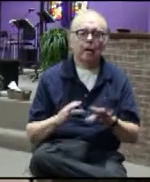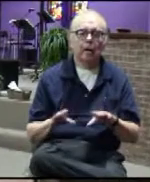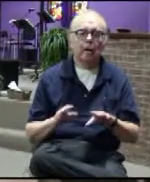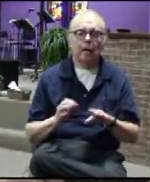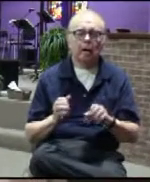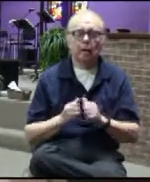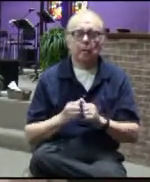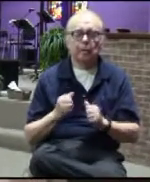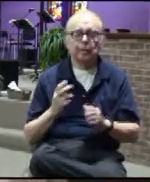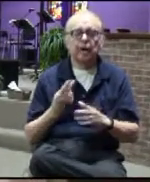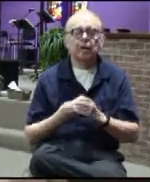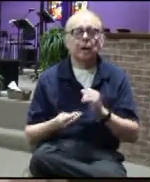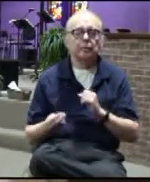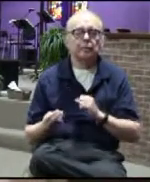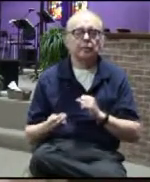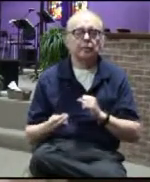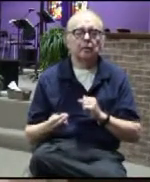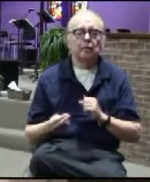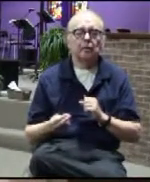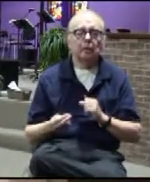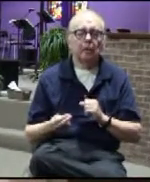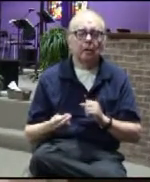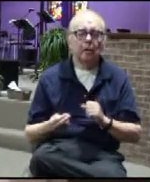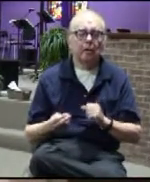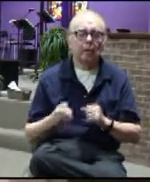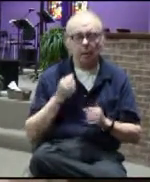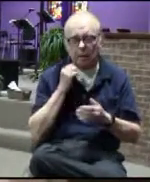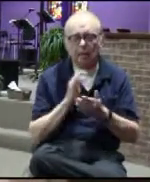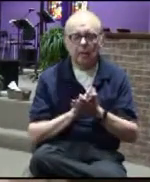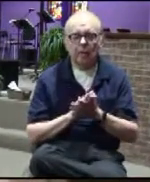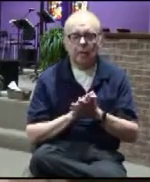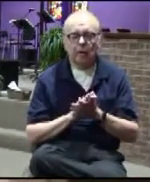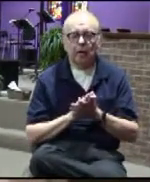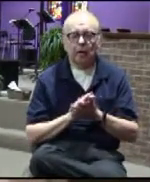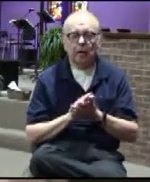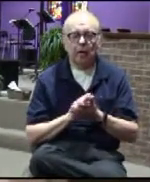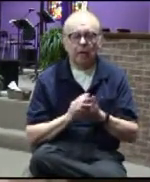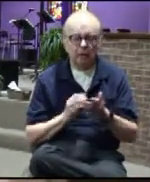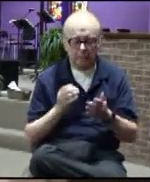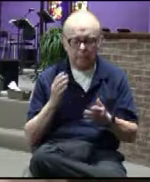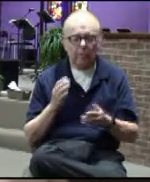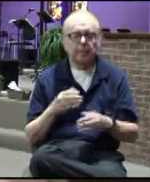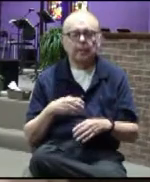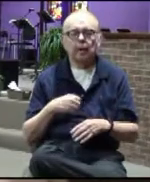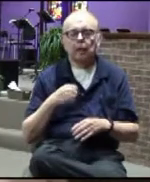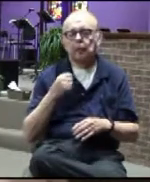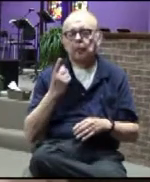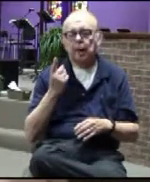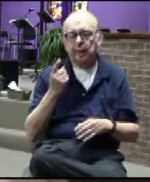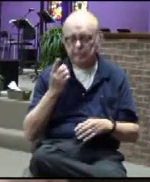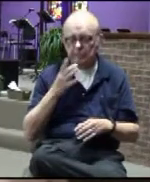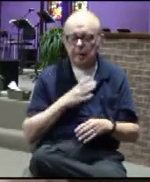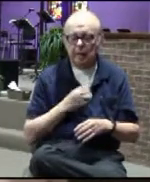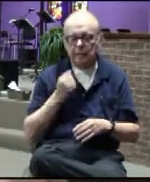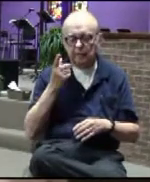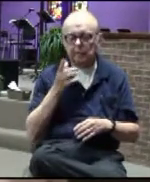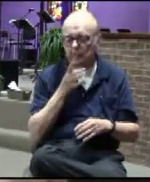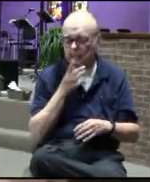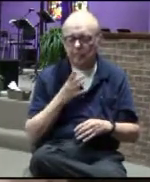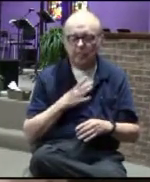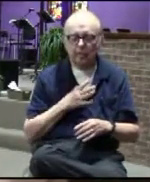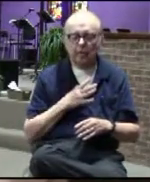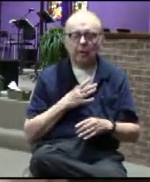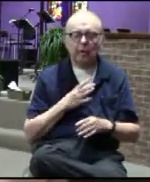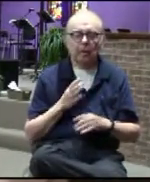doing right now with the couples the wise man and the foolish man it said they both built their hand